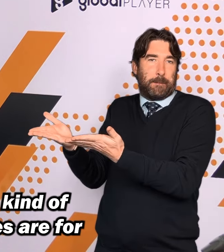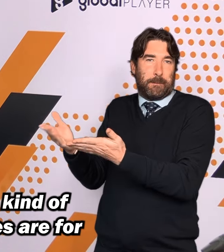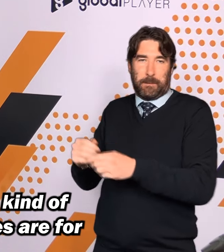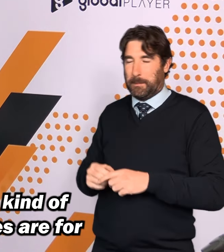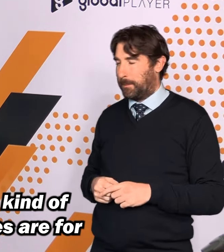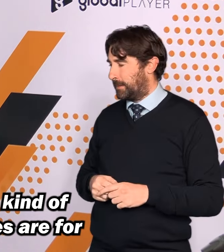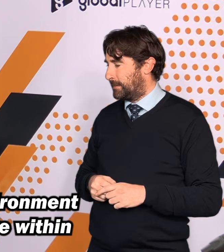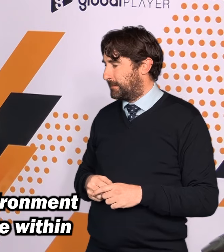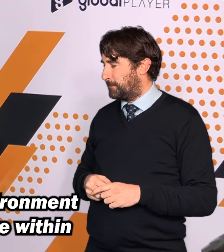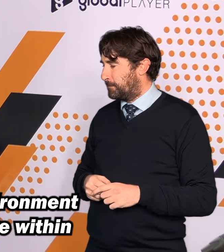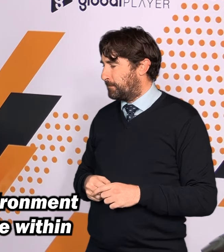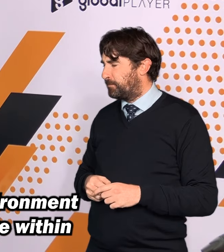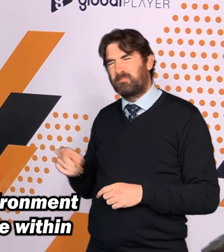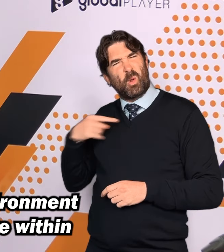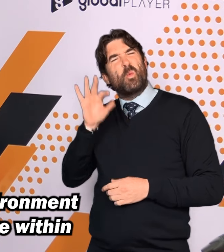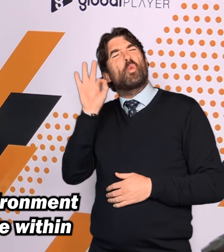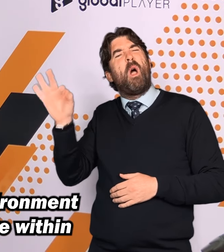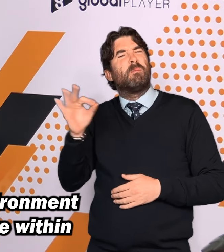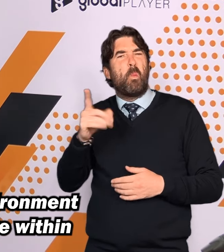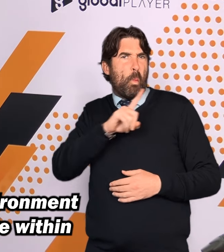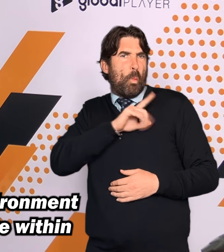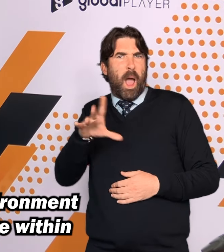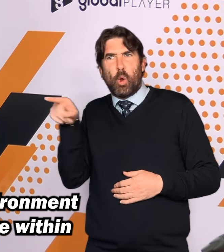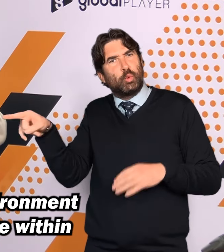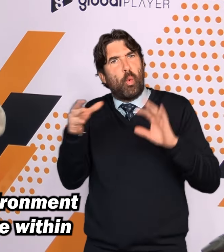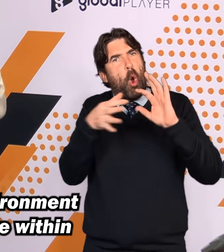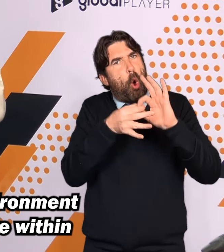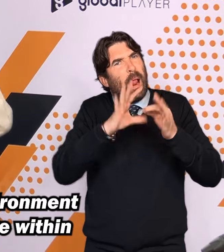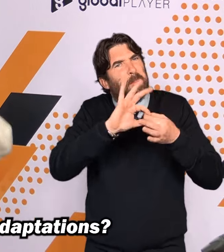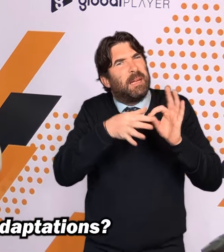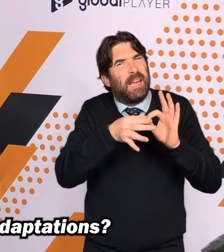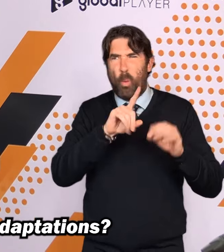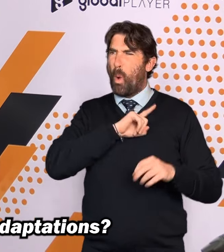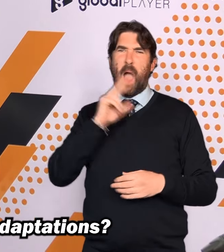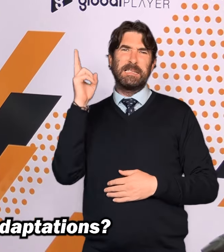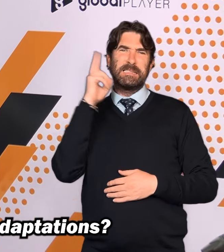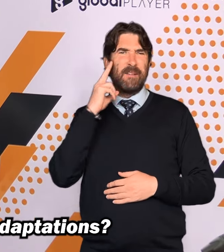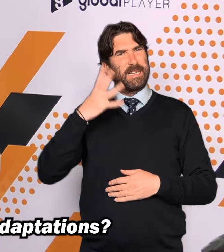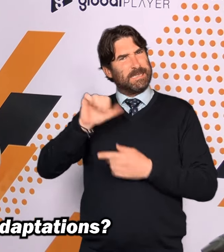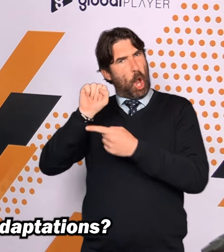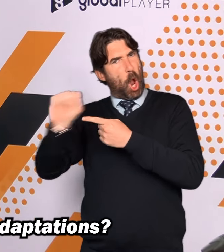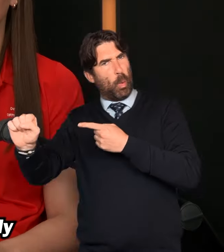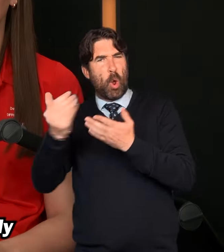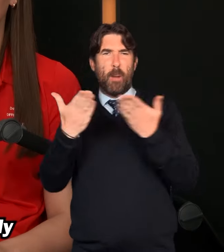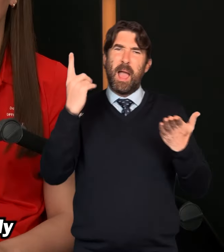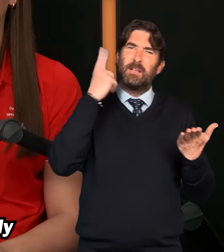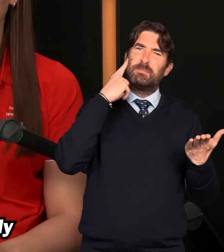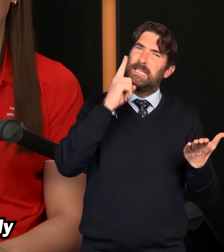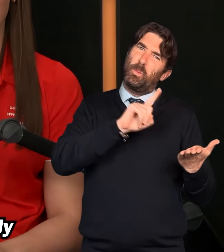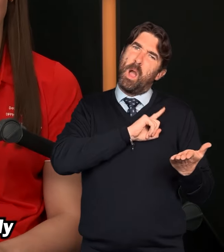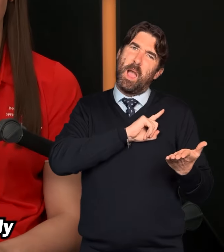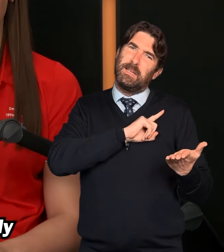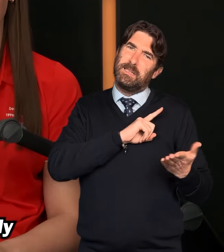what the differences are for you guys in a competitive environment and why you wouldn't compete within the Olympics, just to explain the adaptations that are needed.